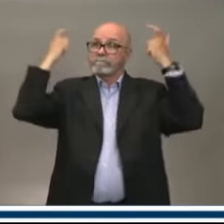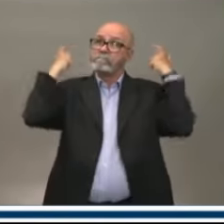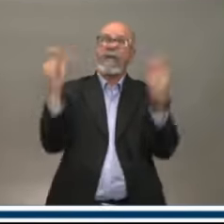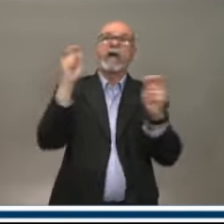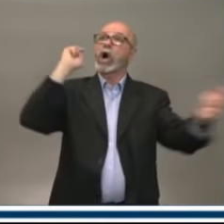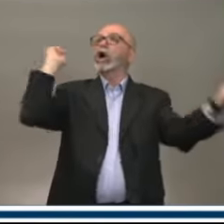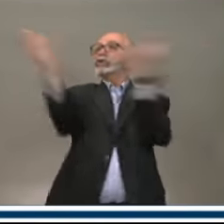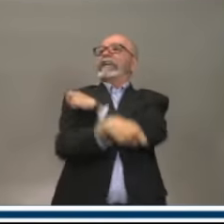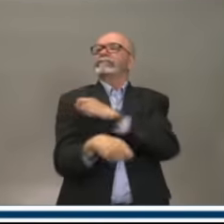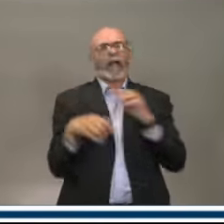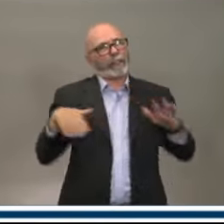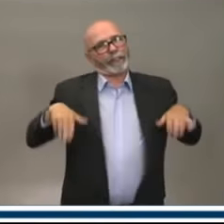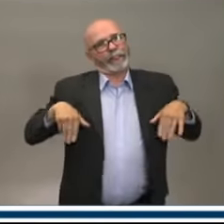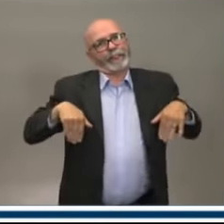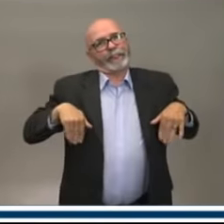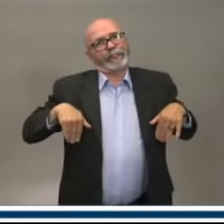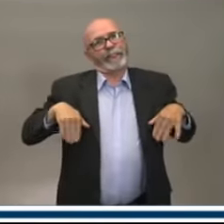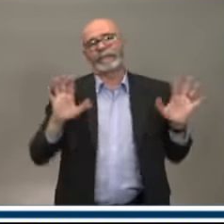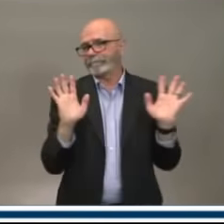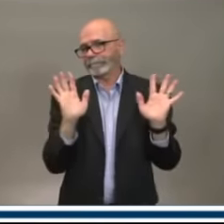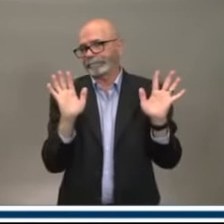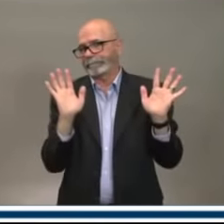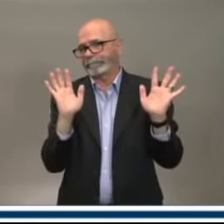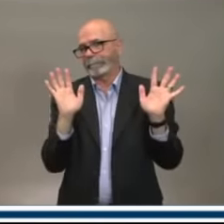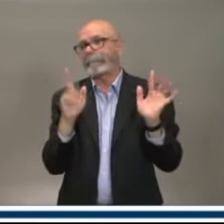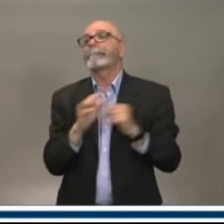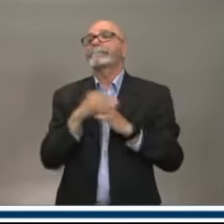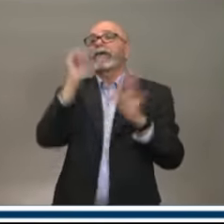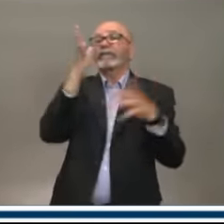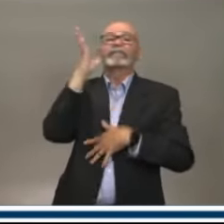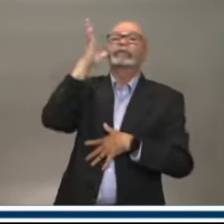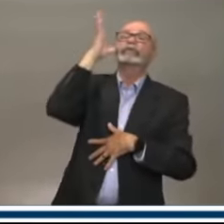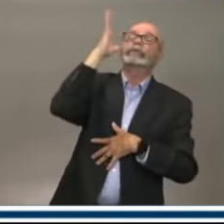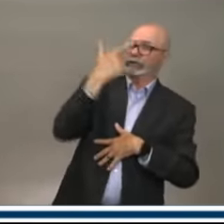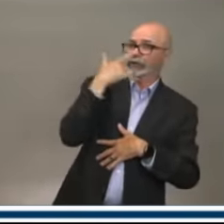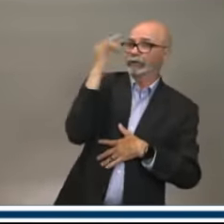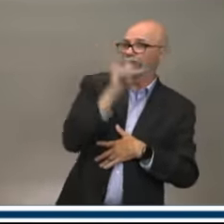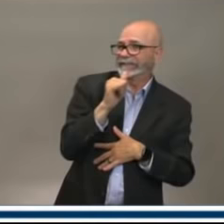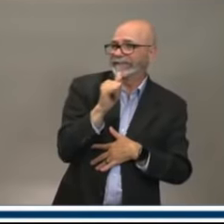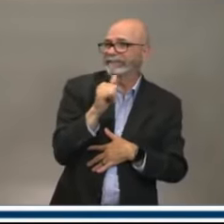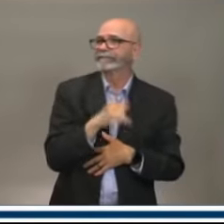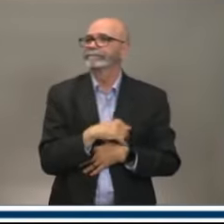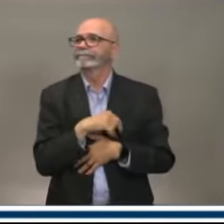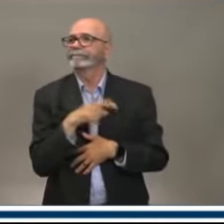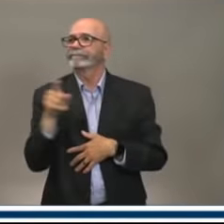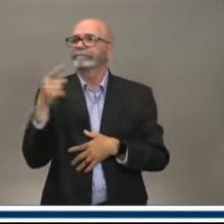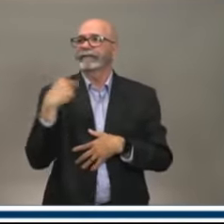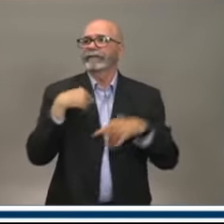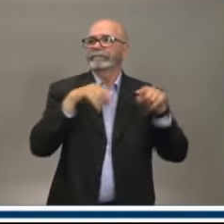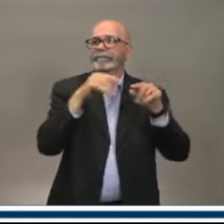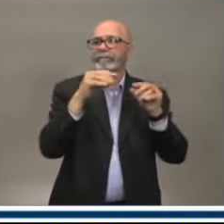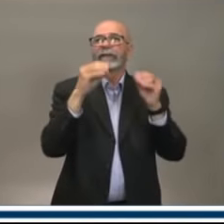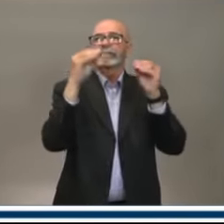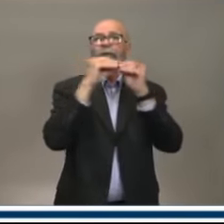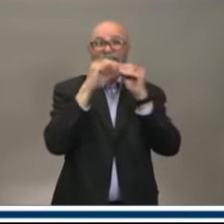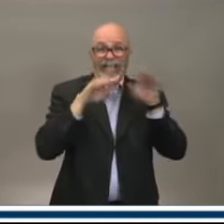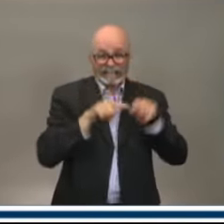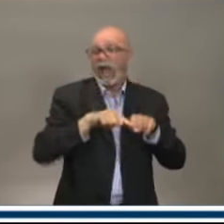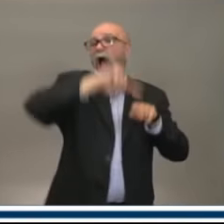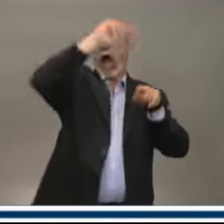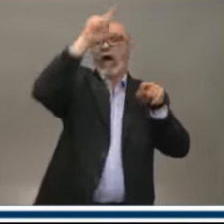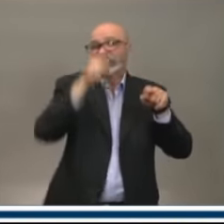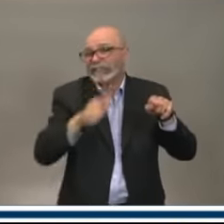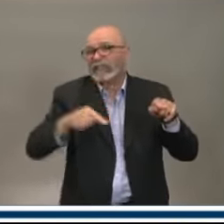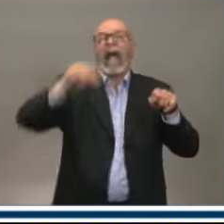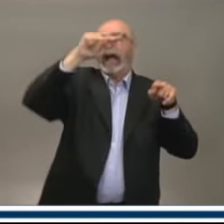So this next slide is what we can anticipate in the future. So the big peak is what we've gone through phase 1, and we're likely